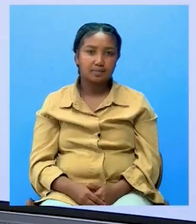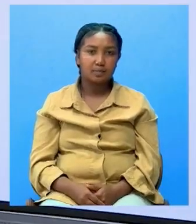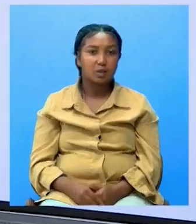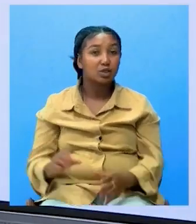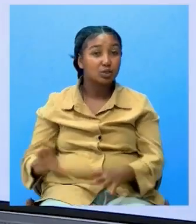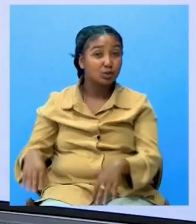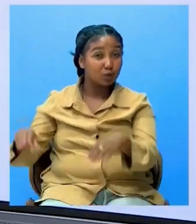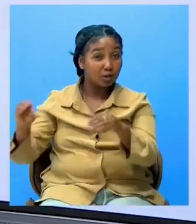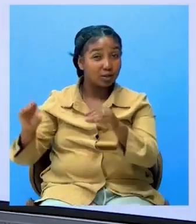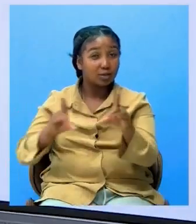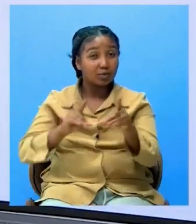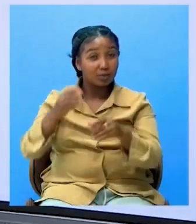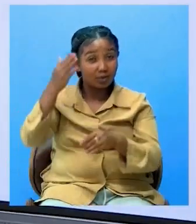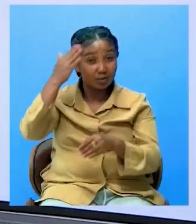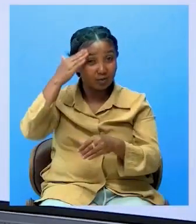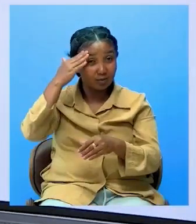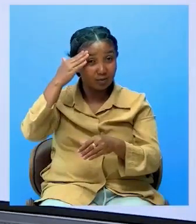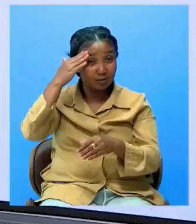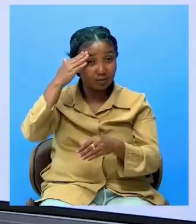Students, do you know the